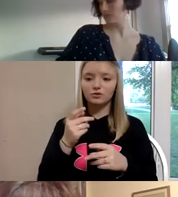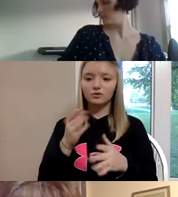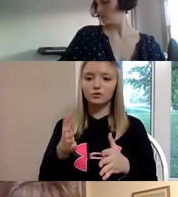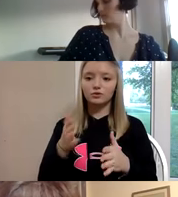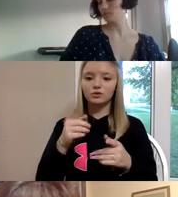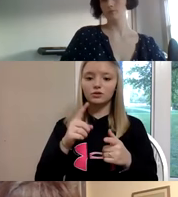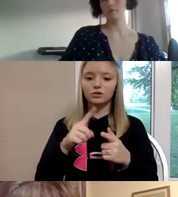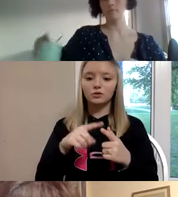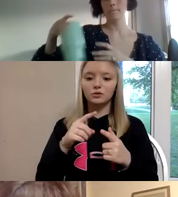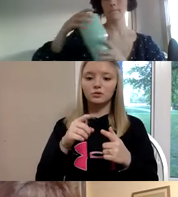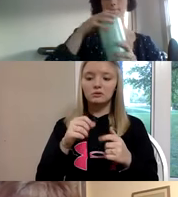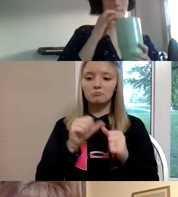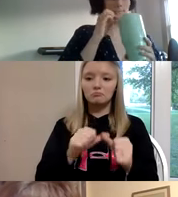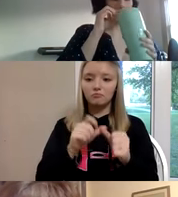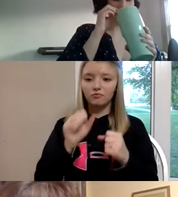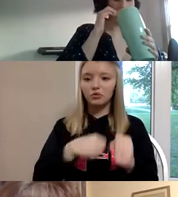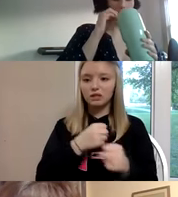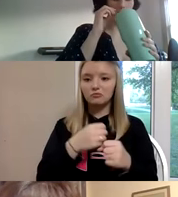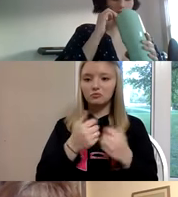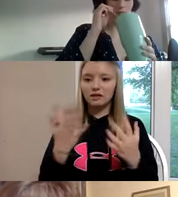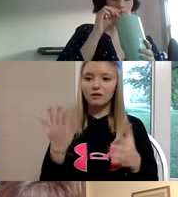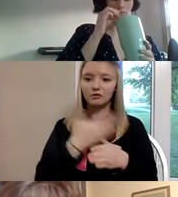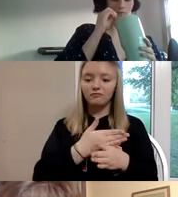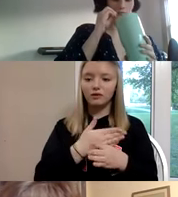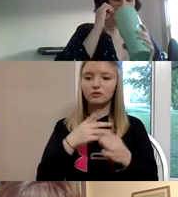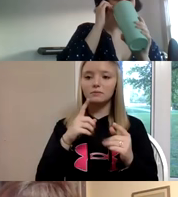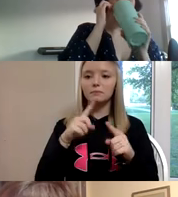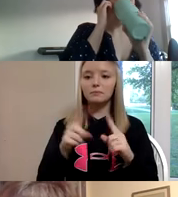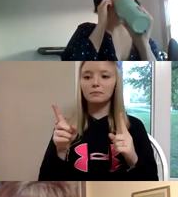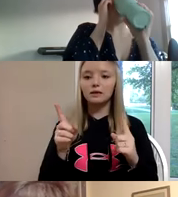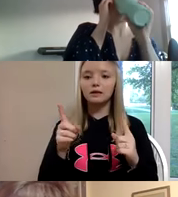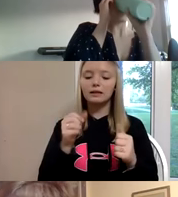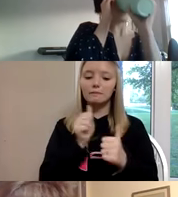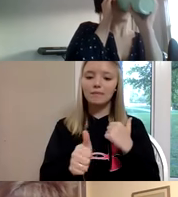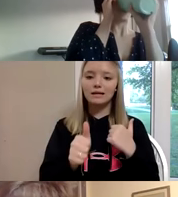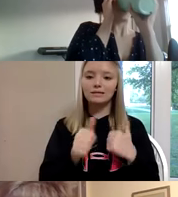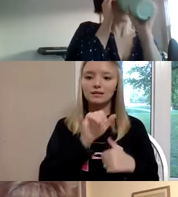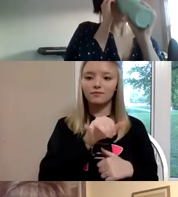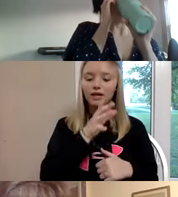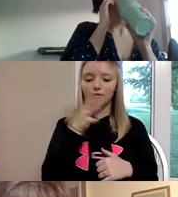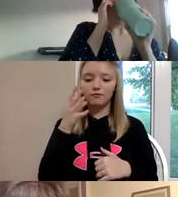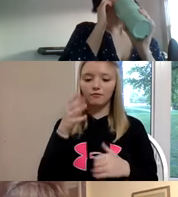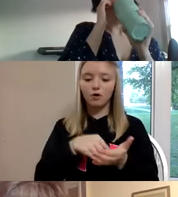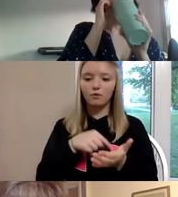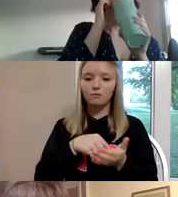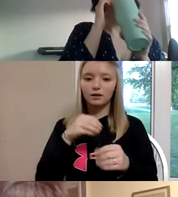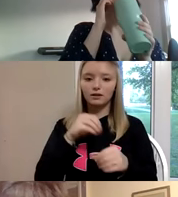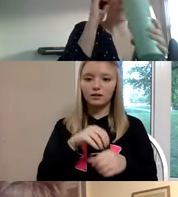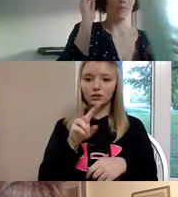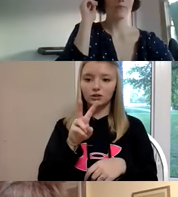interference. But the passing of the Farm Bill in 2018, in late